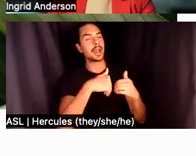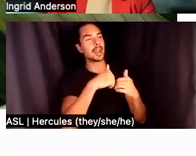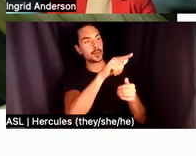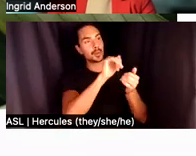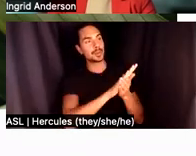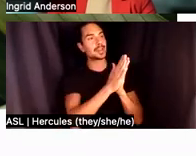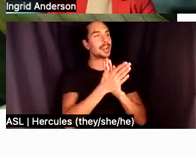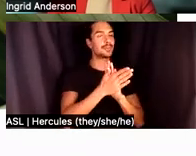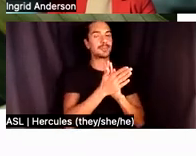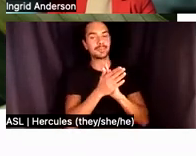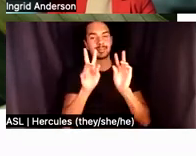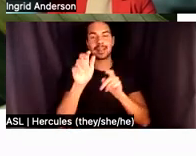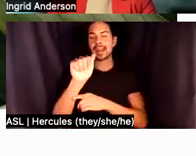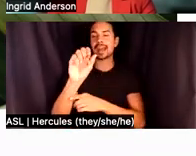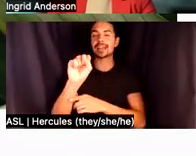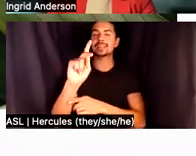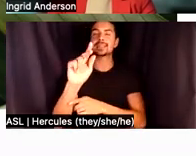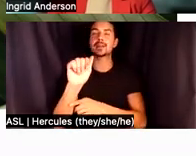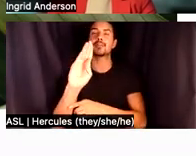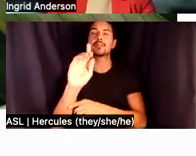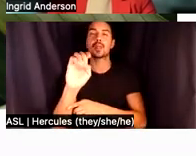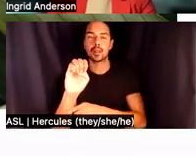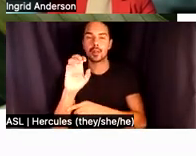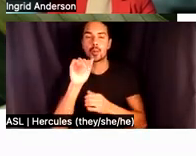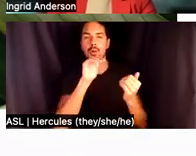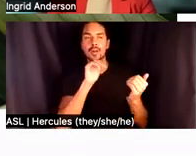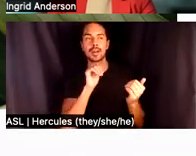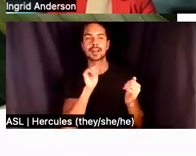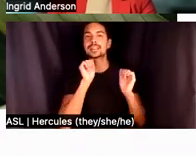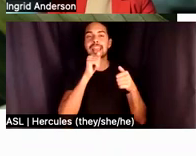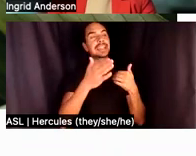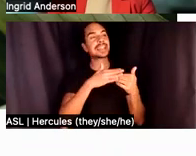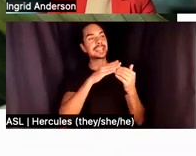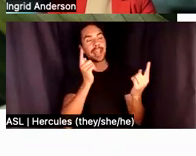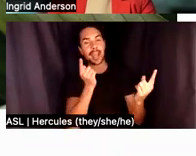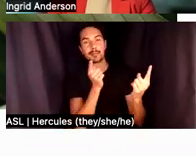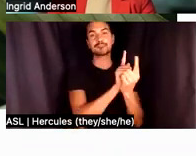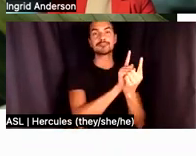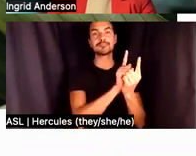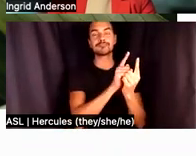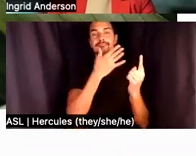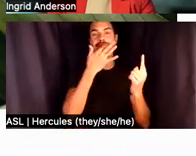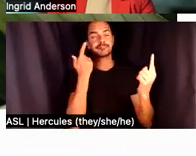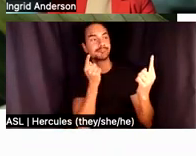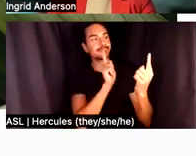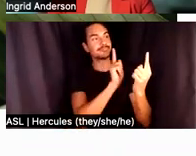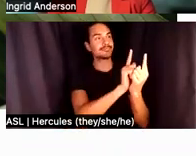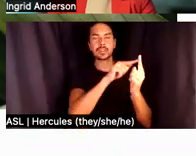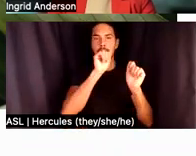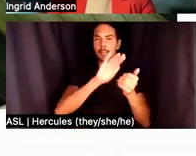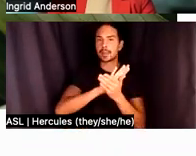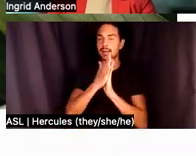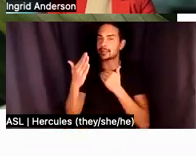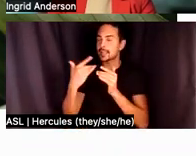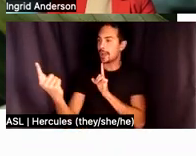adult, and how to have conversations about consent and about puberty with their young folks. Because